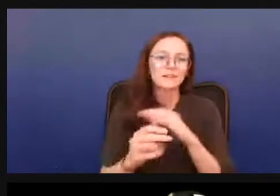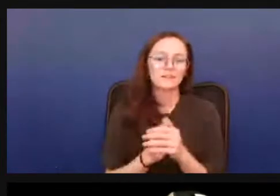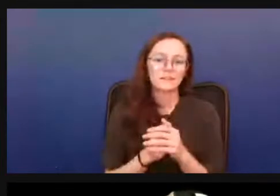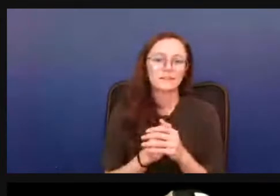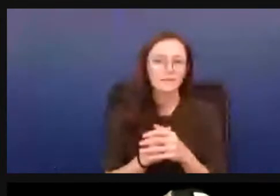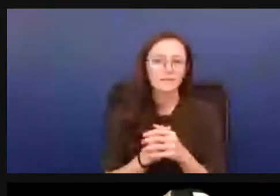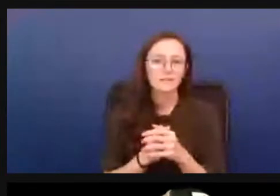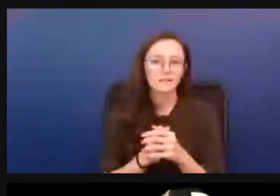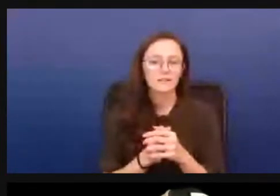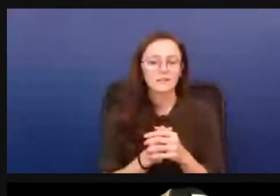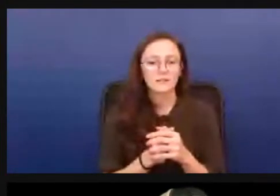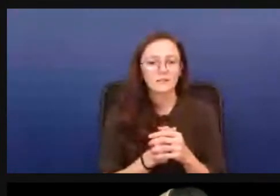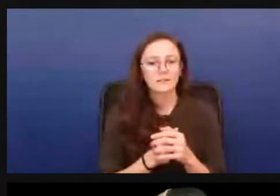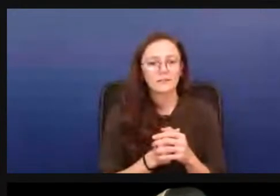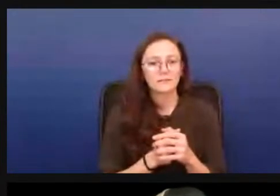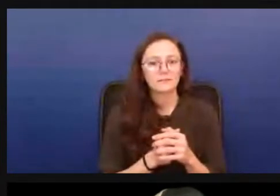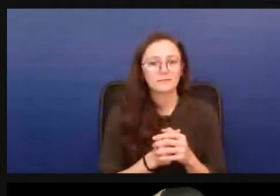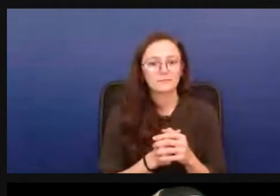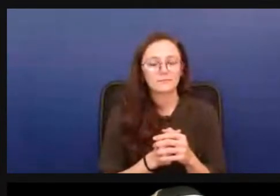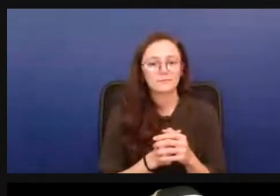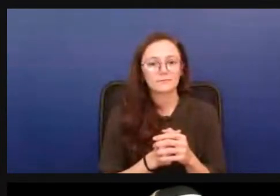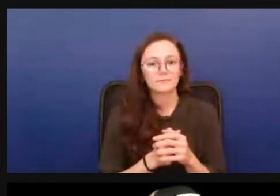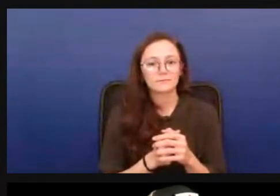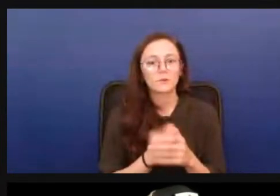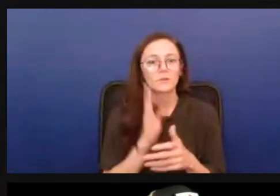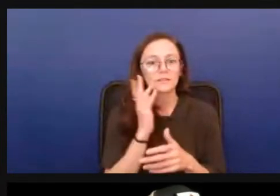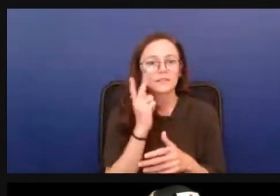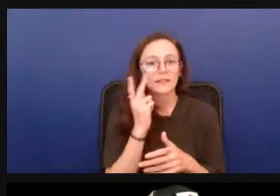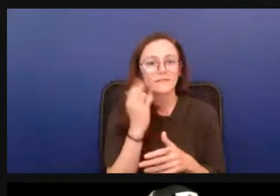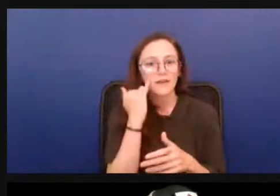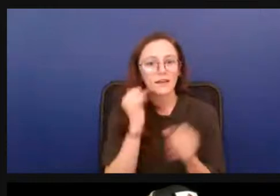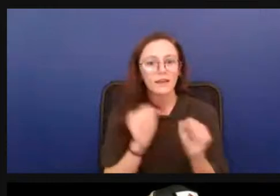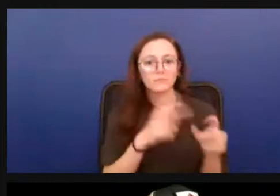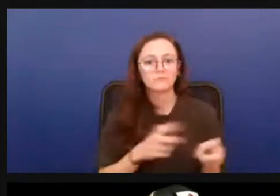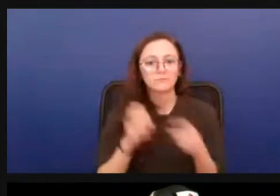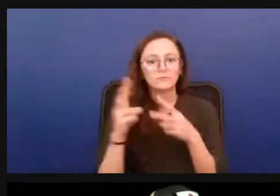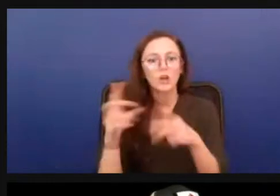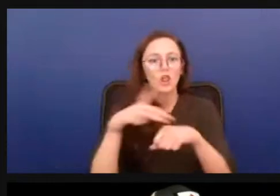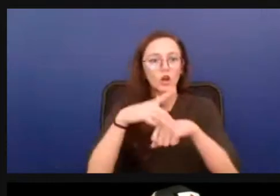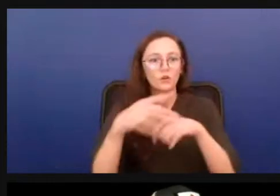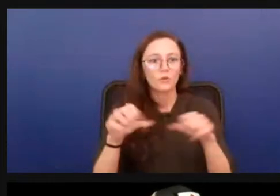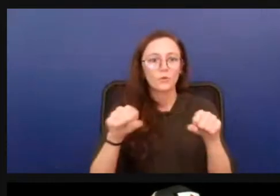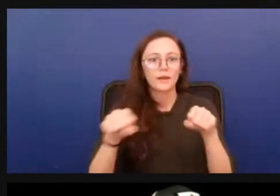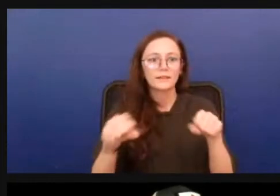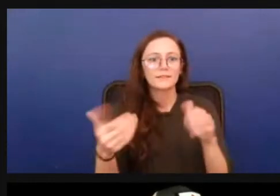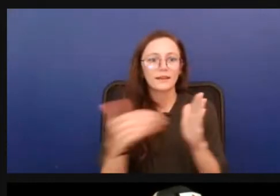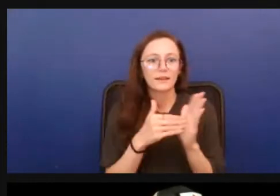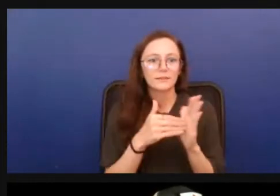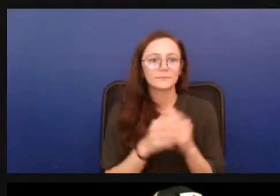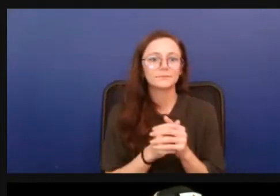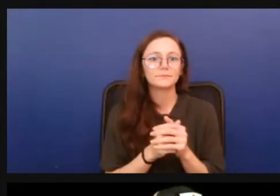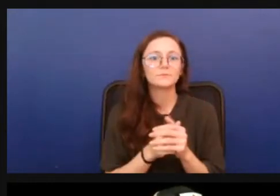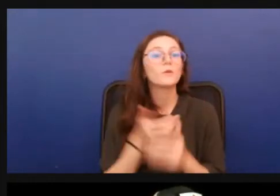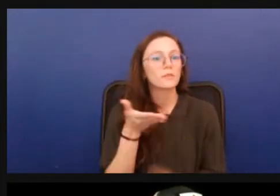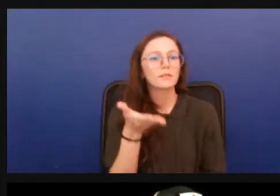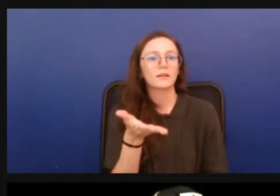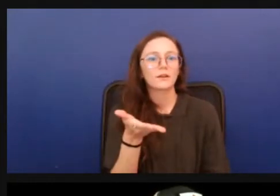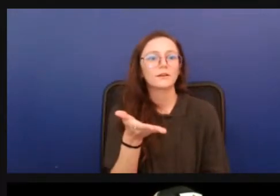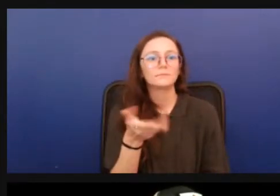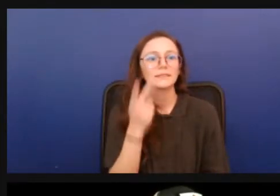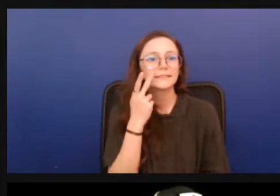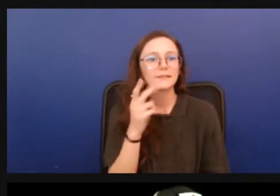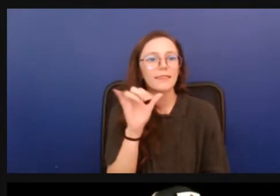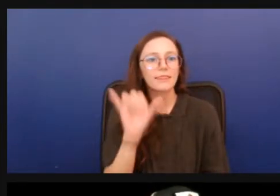back up there again. There they are. What you can see on this map is that the seamount is clearly to the east of it